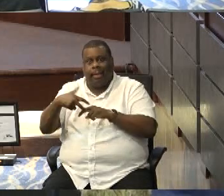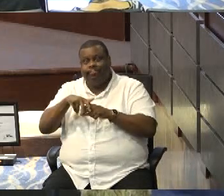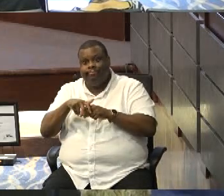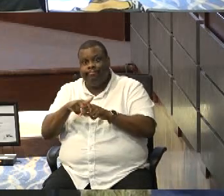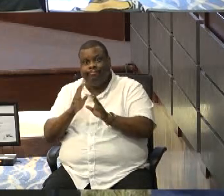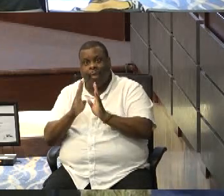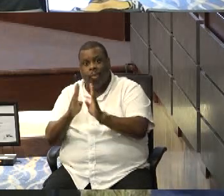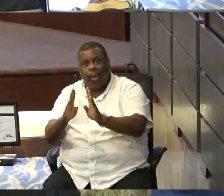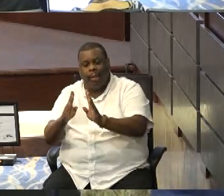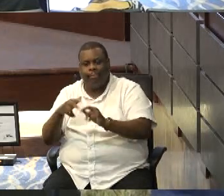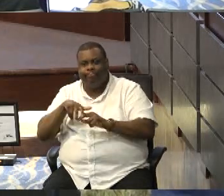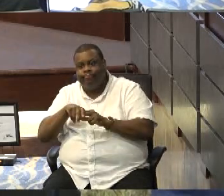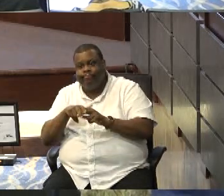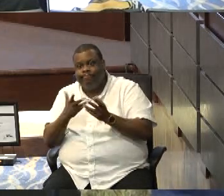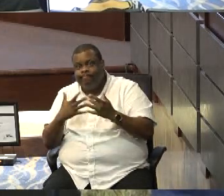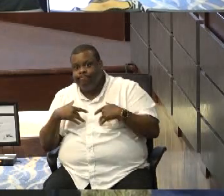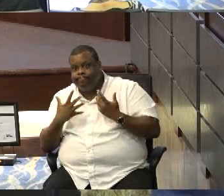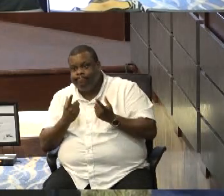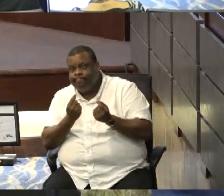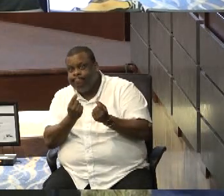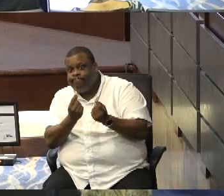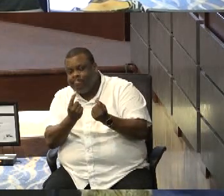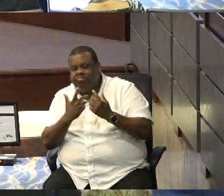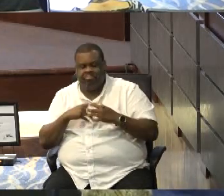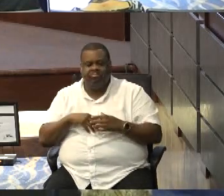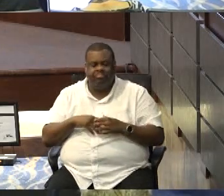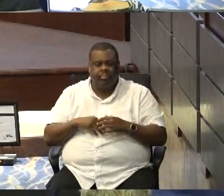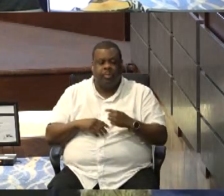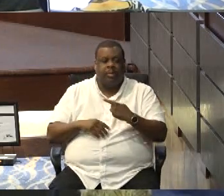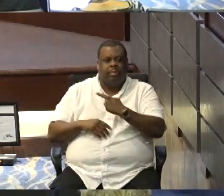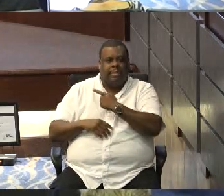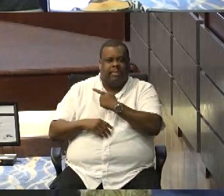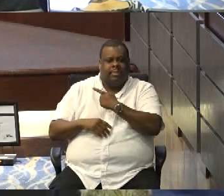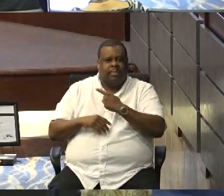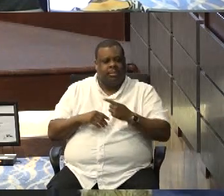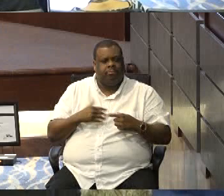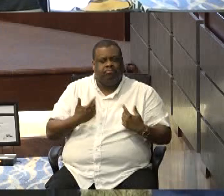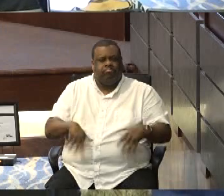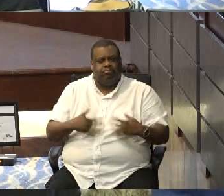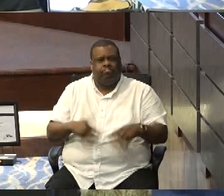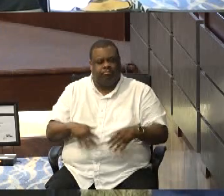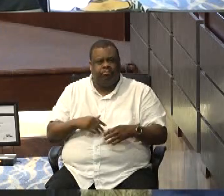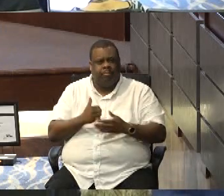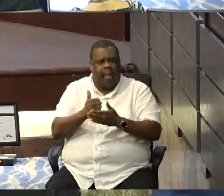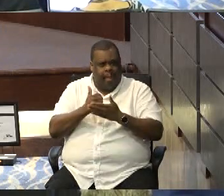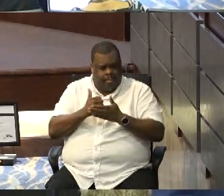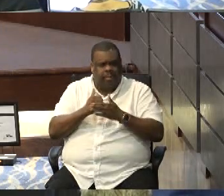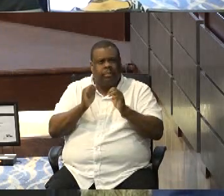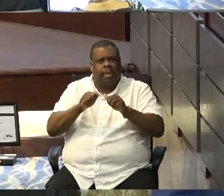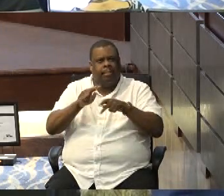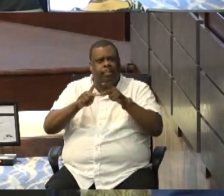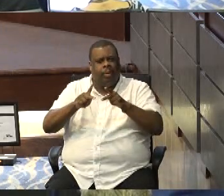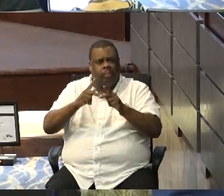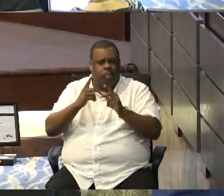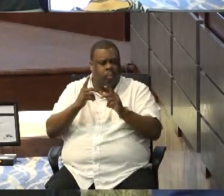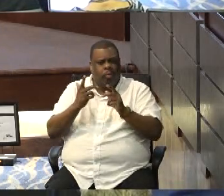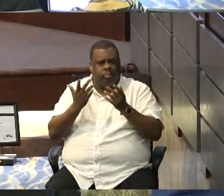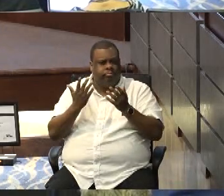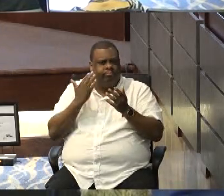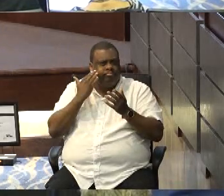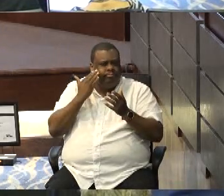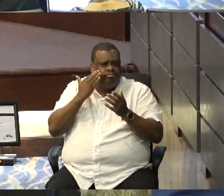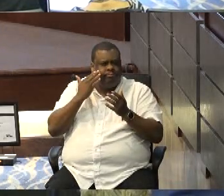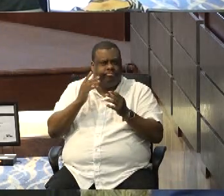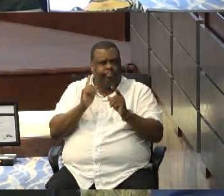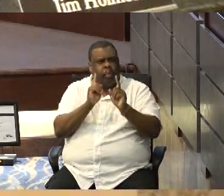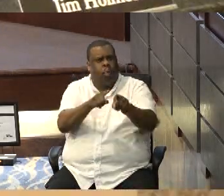hallway to get through the deal. So this is, I think, long overdue, just getting a place where people can go. And like you say, they're